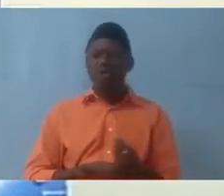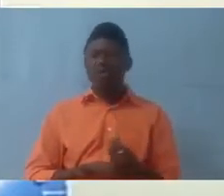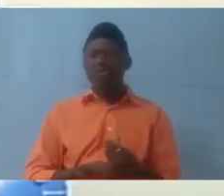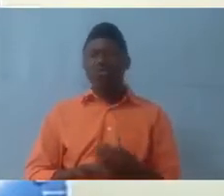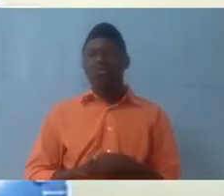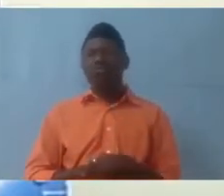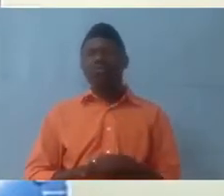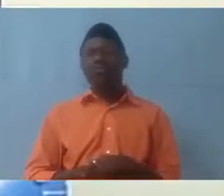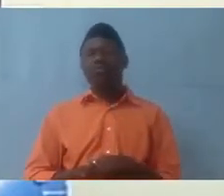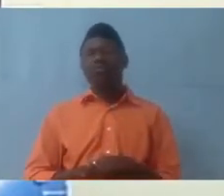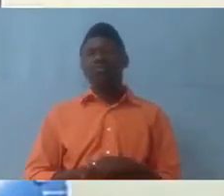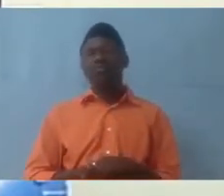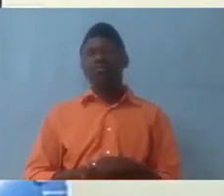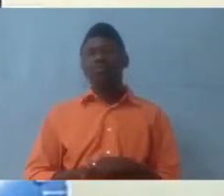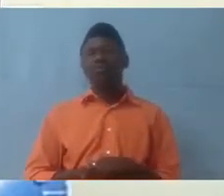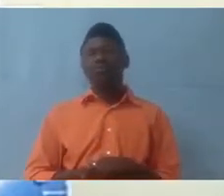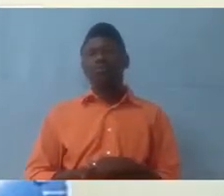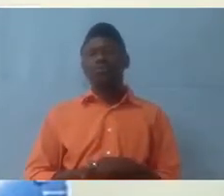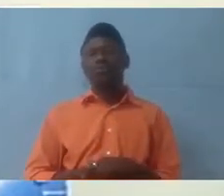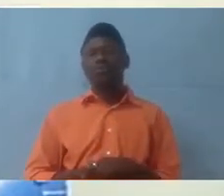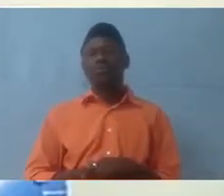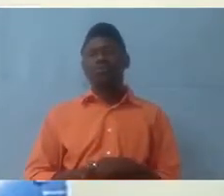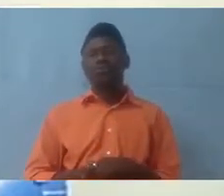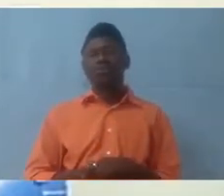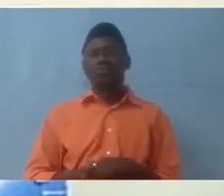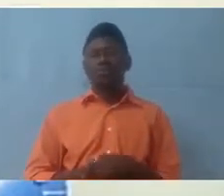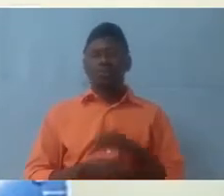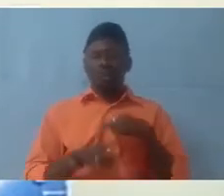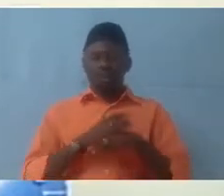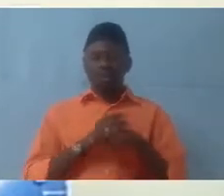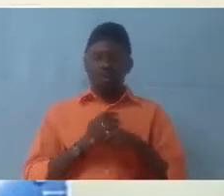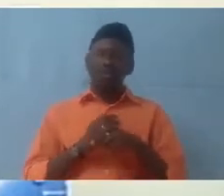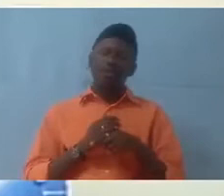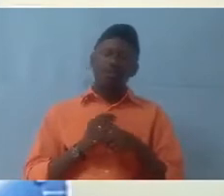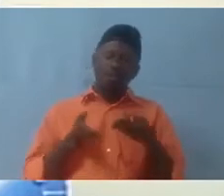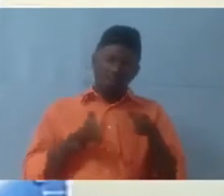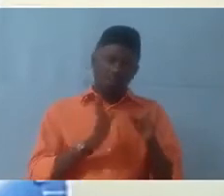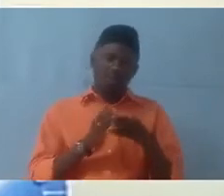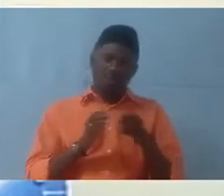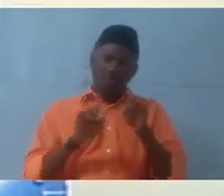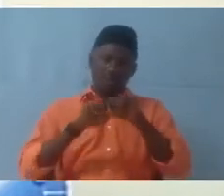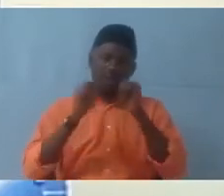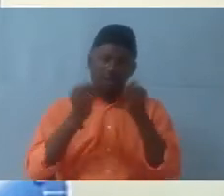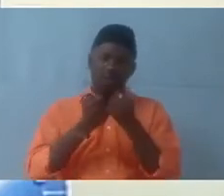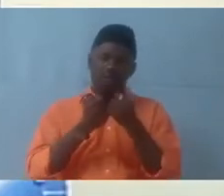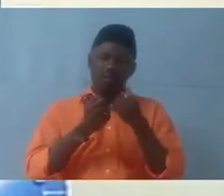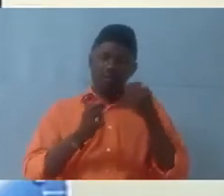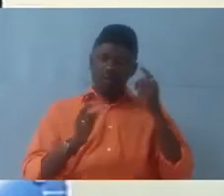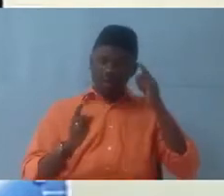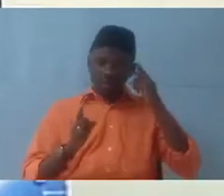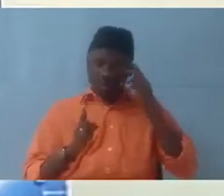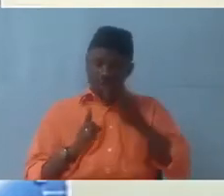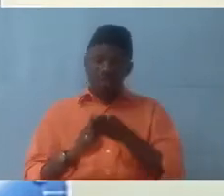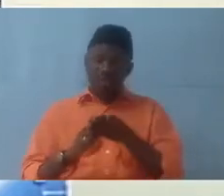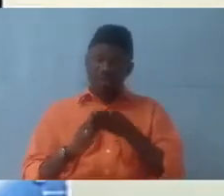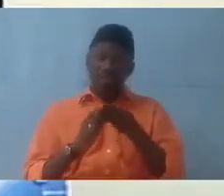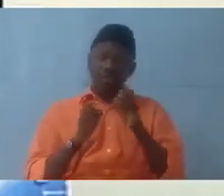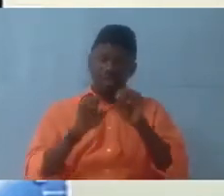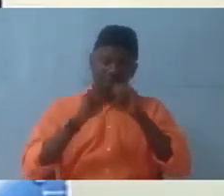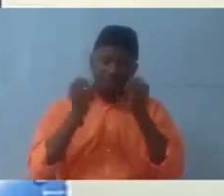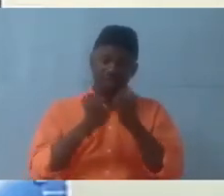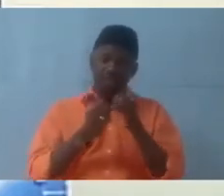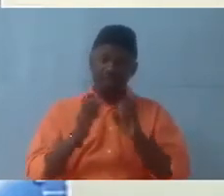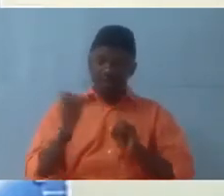In the manner of the executive directive received by or it was seen by His Worship